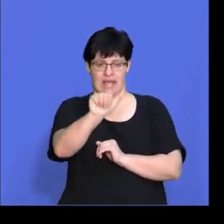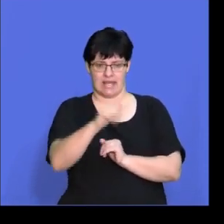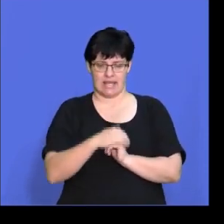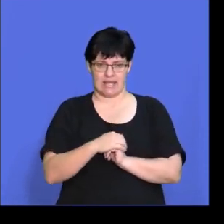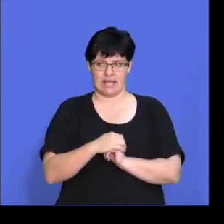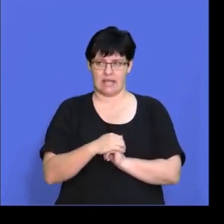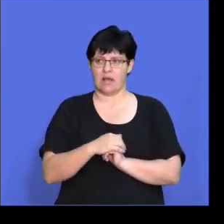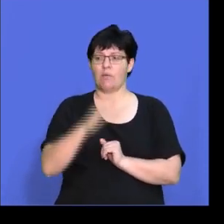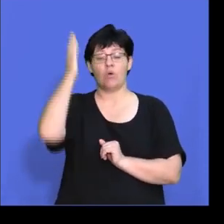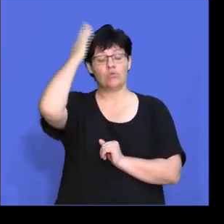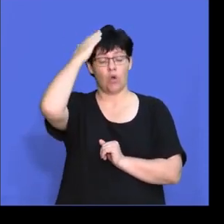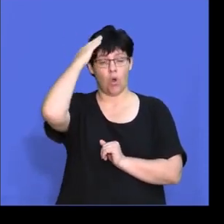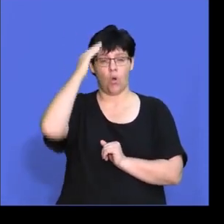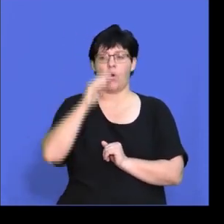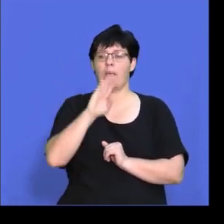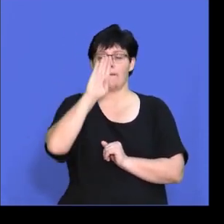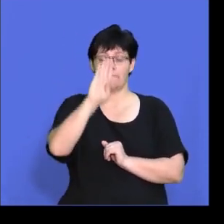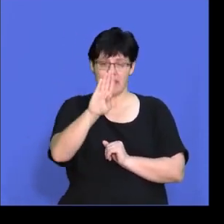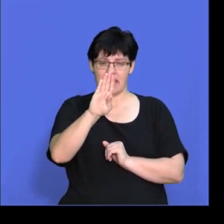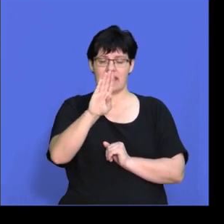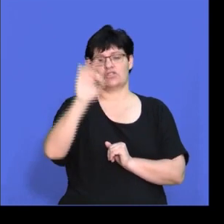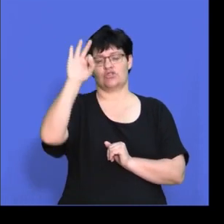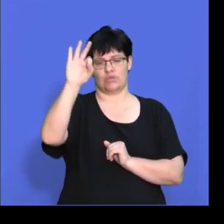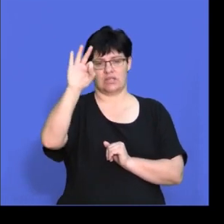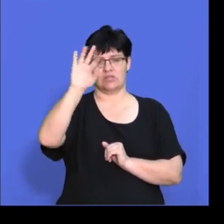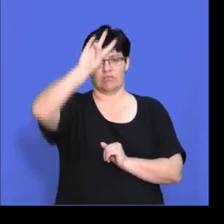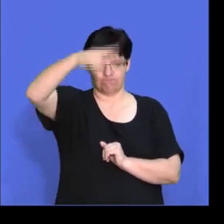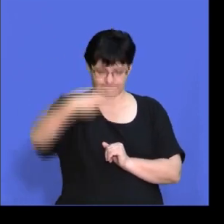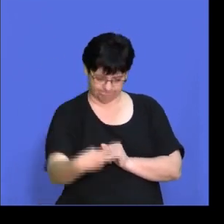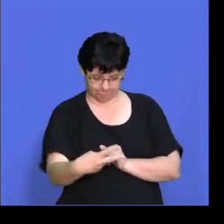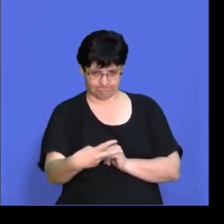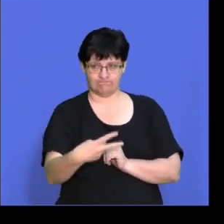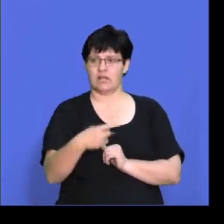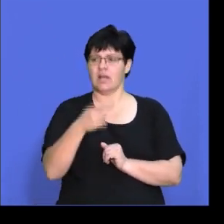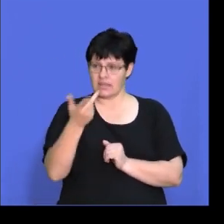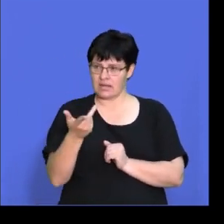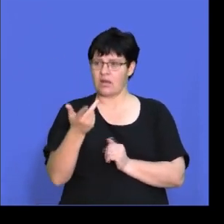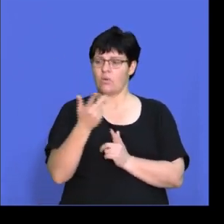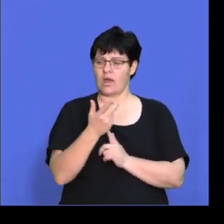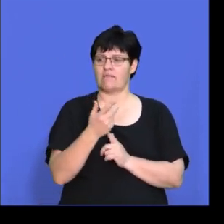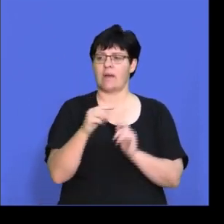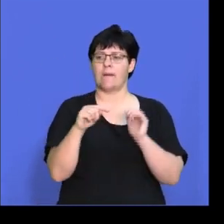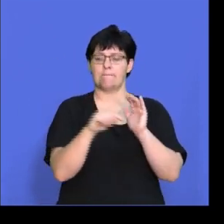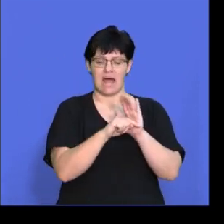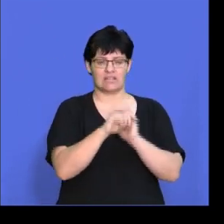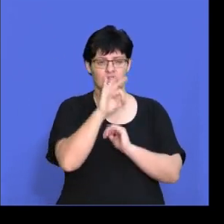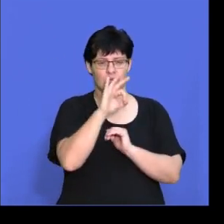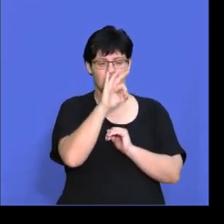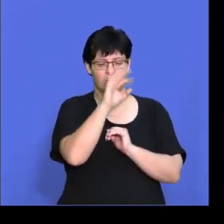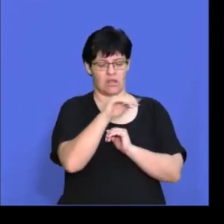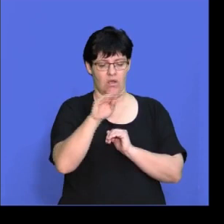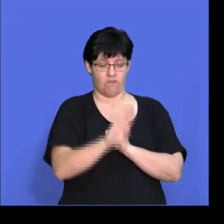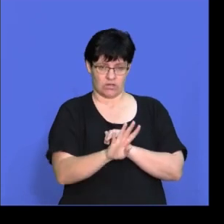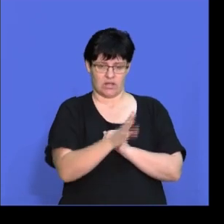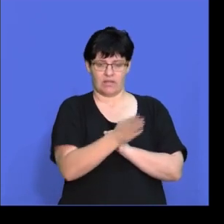And I know that b is equal to 3 now, so I can sub that into there. And of course, I can sub the minus 3/4 into